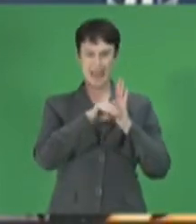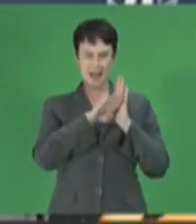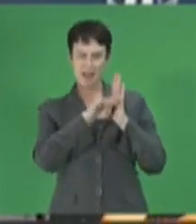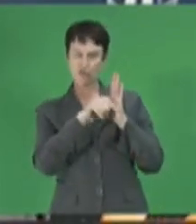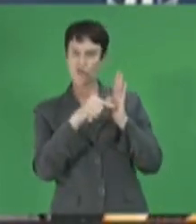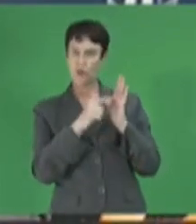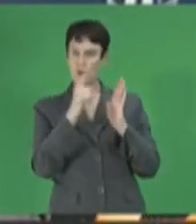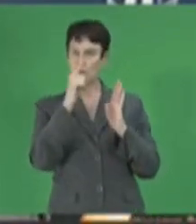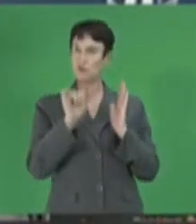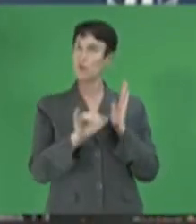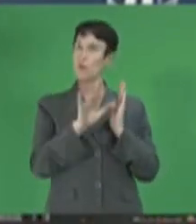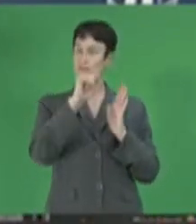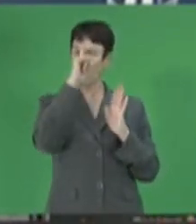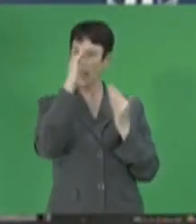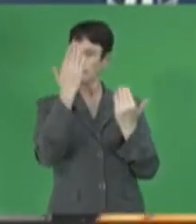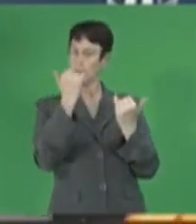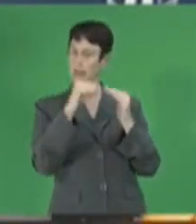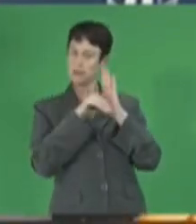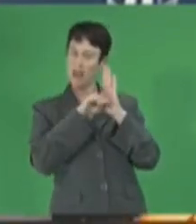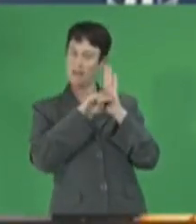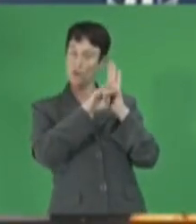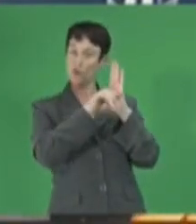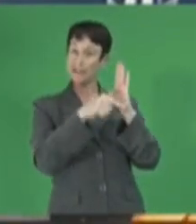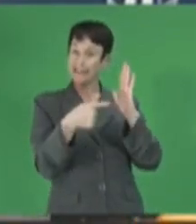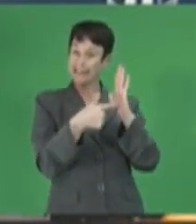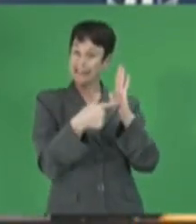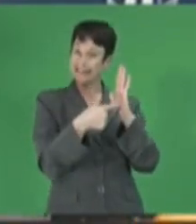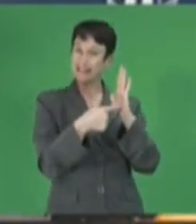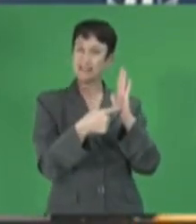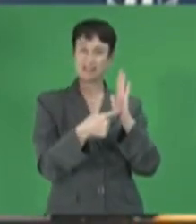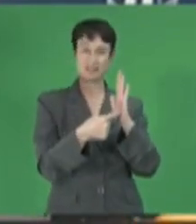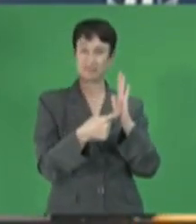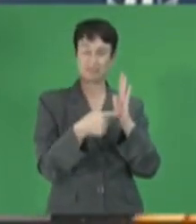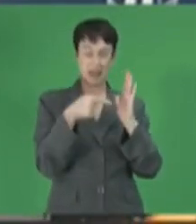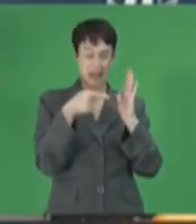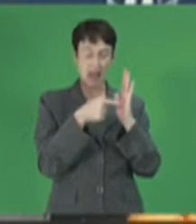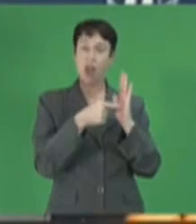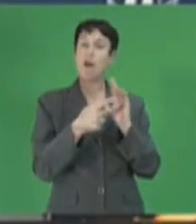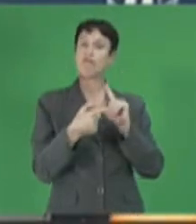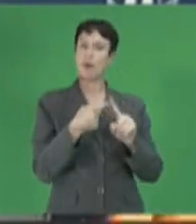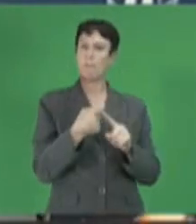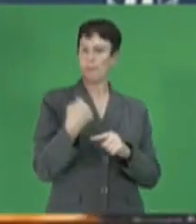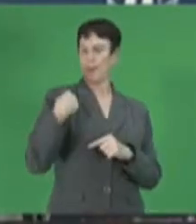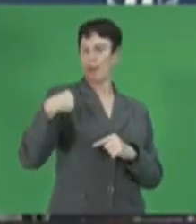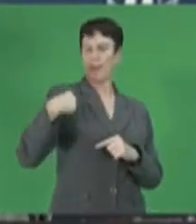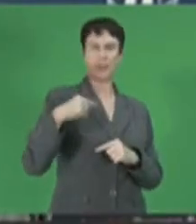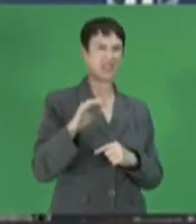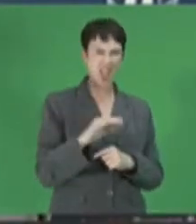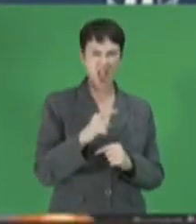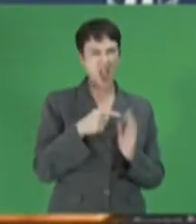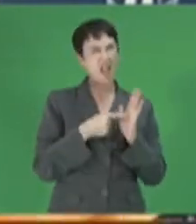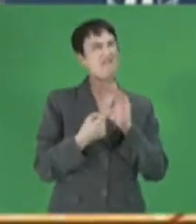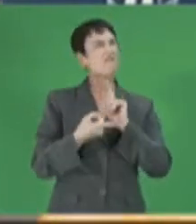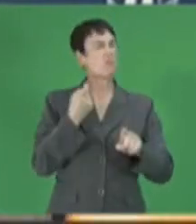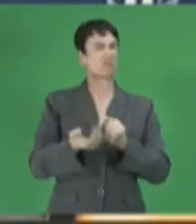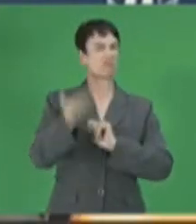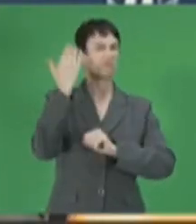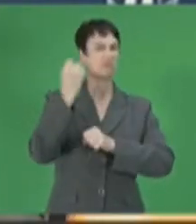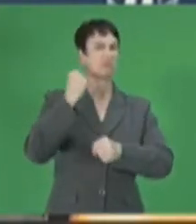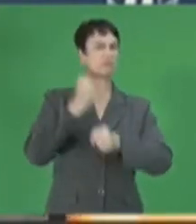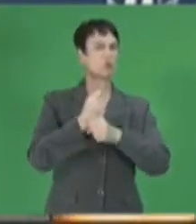for South Africa goes back a good 4 years now. From around 2017,